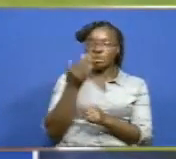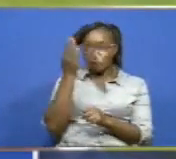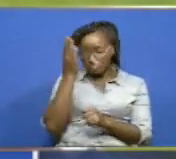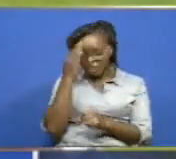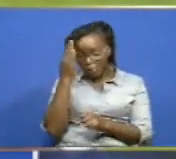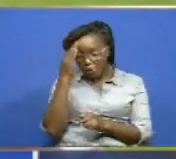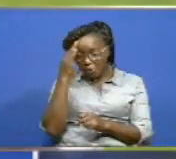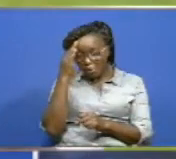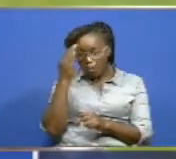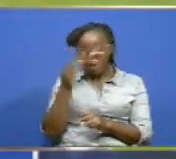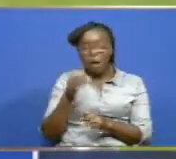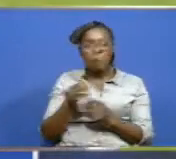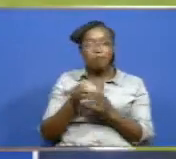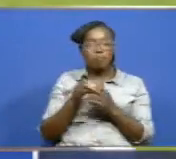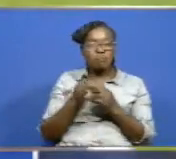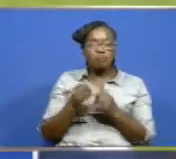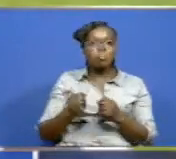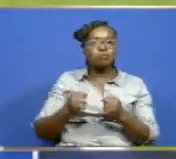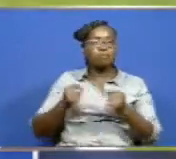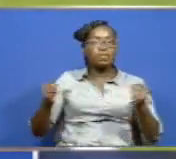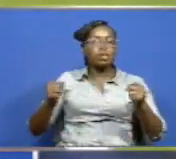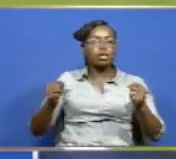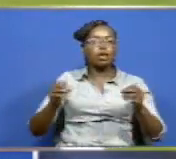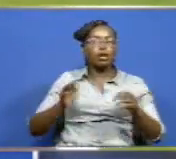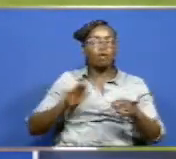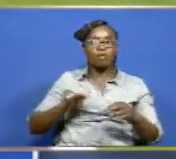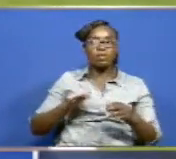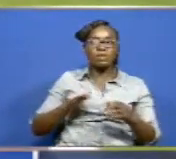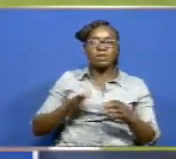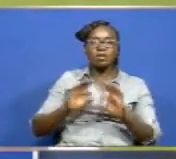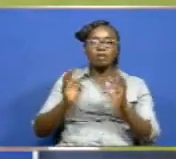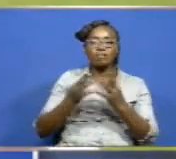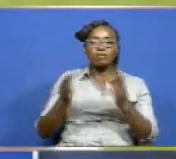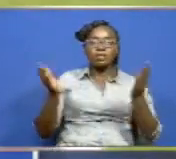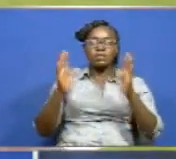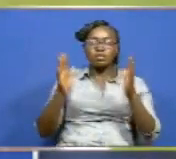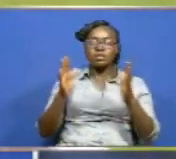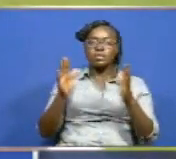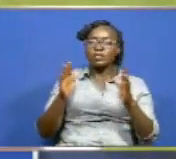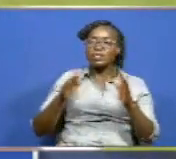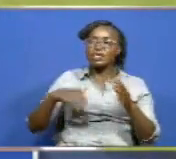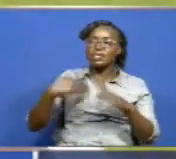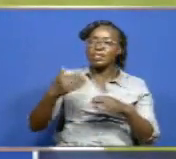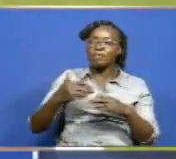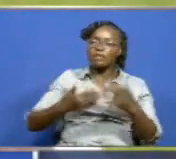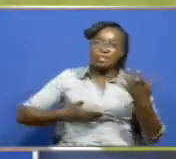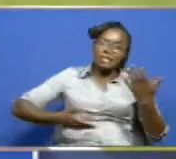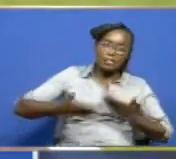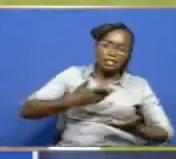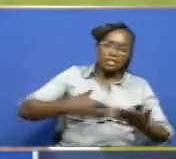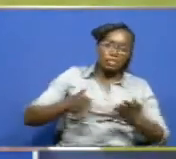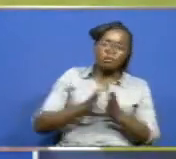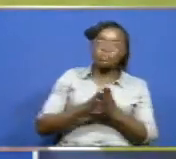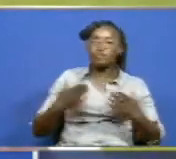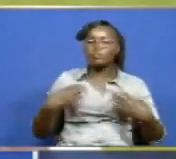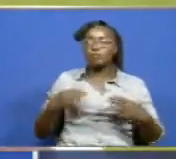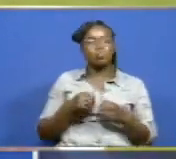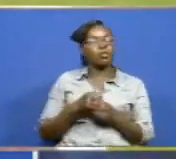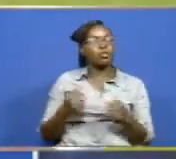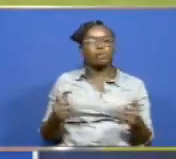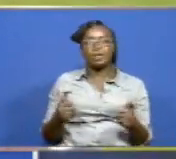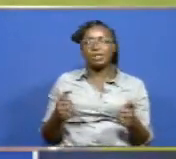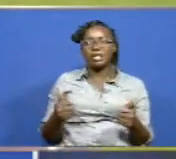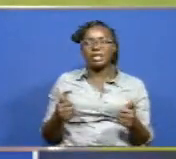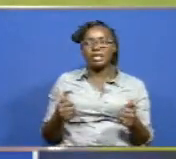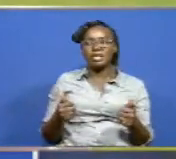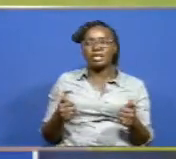everywhere. Tuko na my family, you know, celebrations, akira ina, anatangamana na watu wengine. Na ana